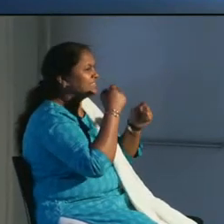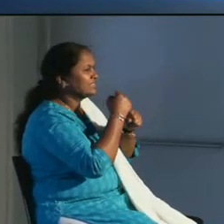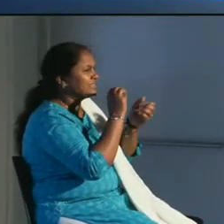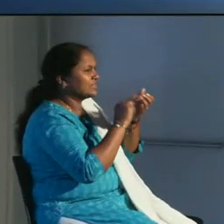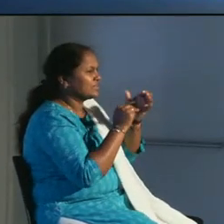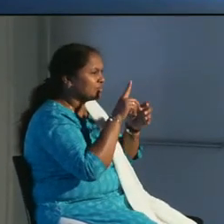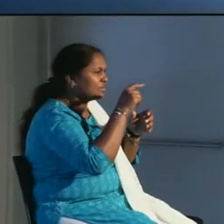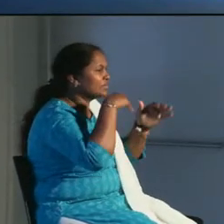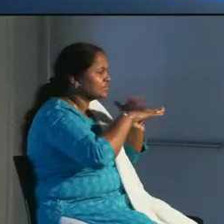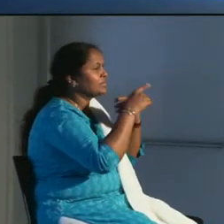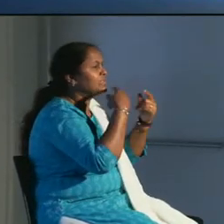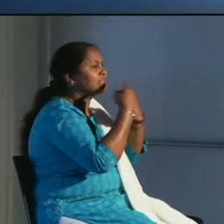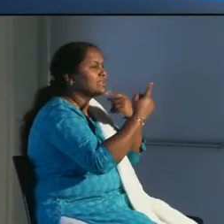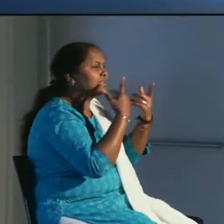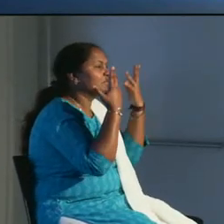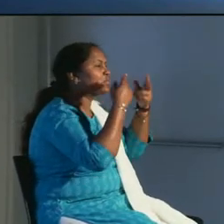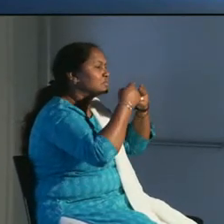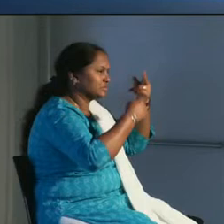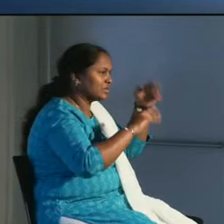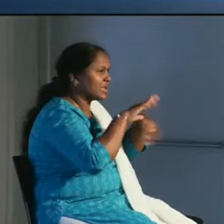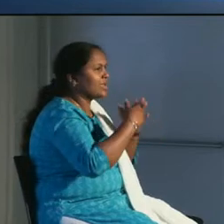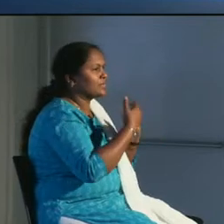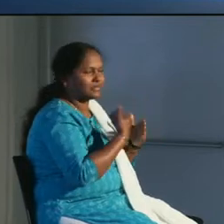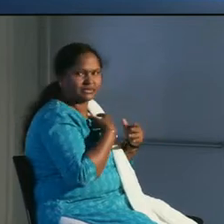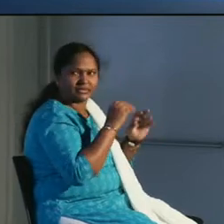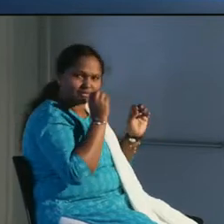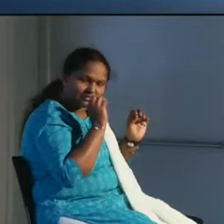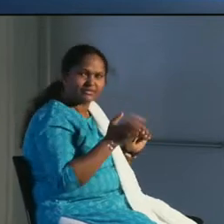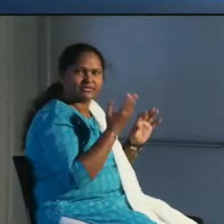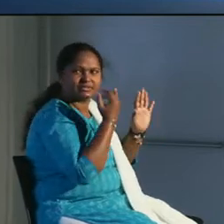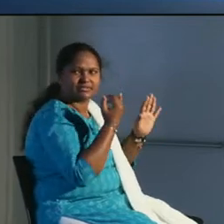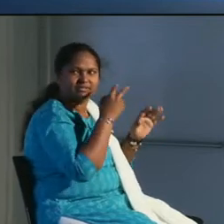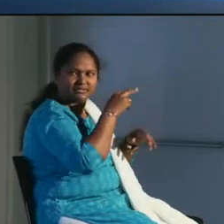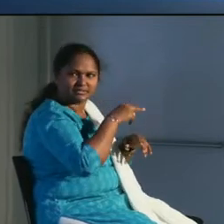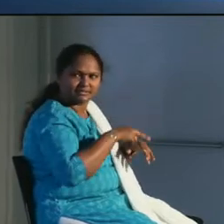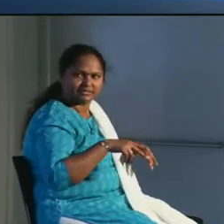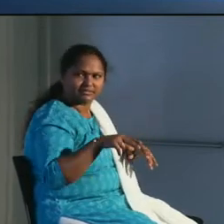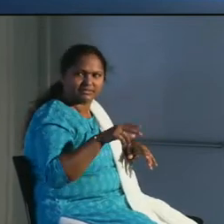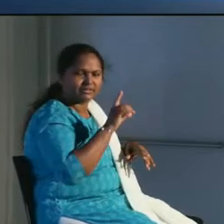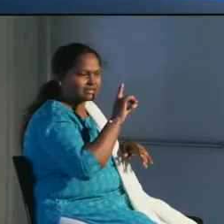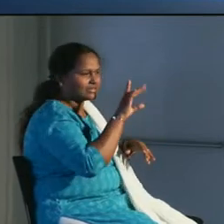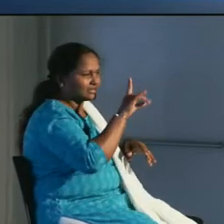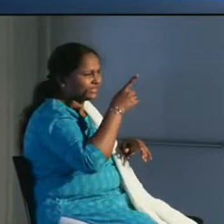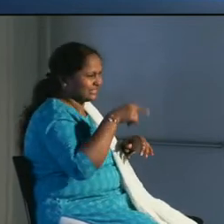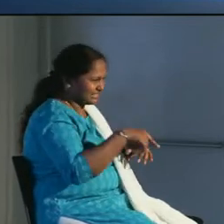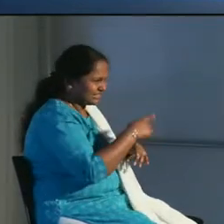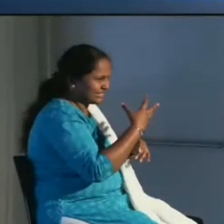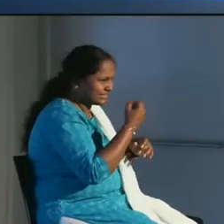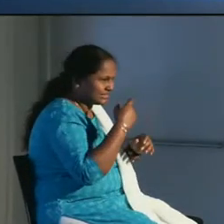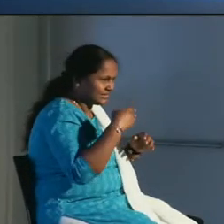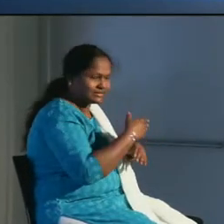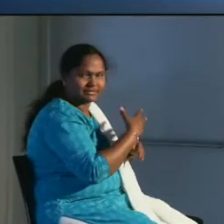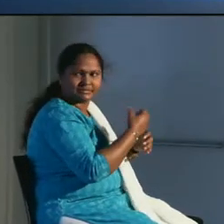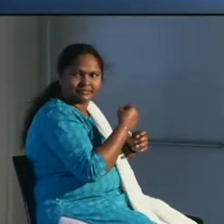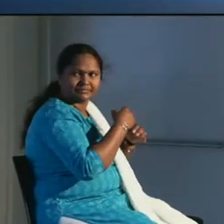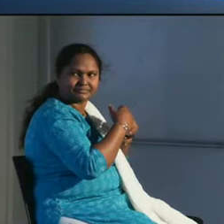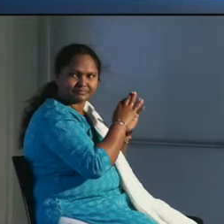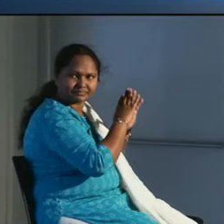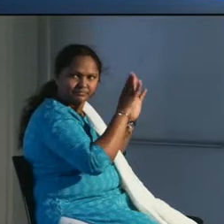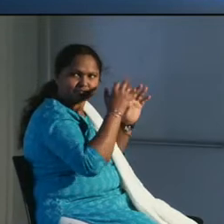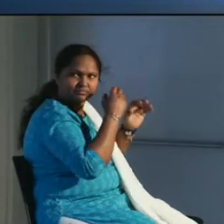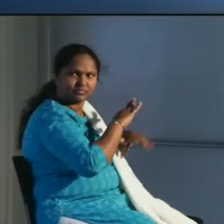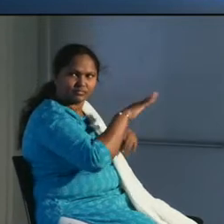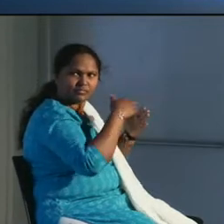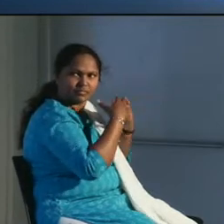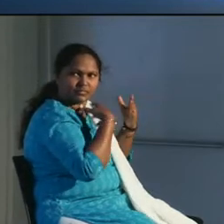shop and you tell these stories about me. I wake up at 6:30, I walk around 15 minutes to get to the site. I have